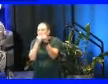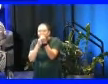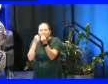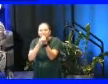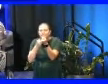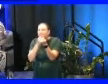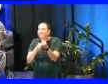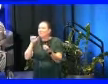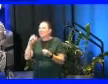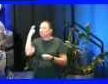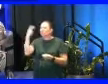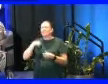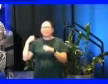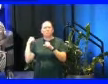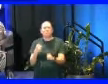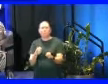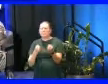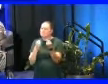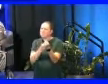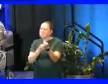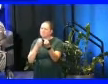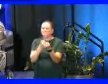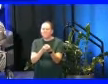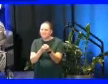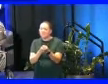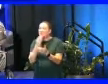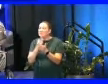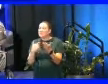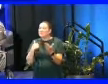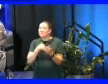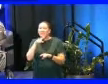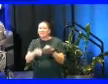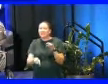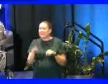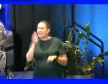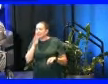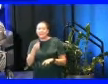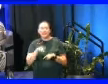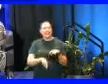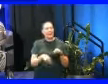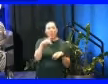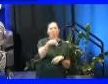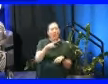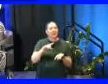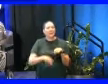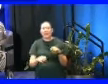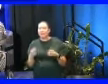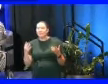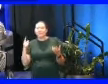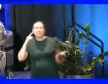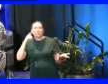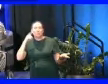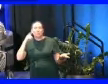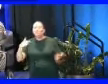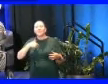I'm so strong on advocating, because like the brother said, some of us can't speak, can't walk, can't talk, and can't hear. And yeah, I